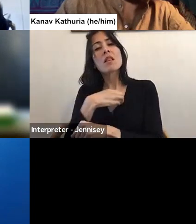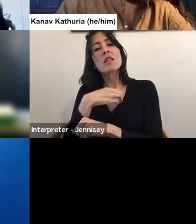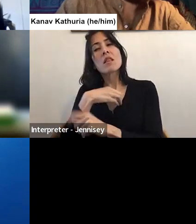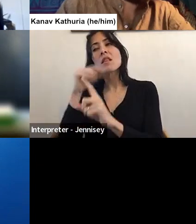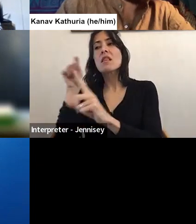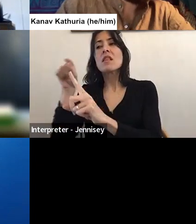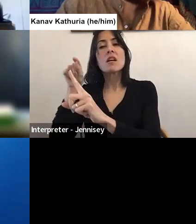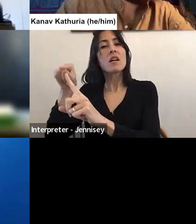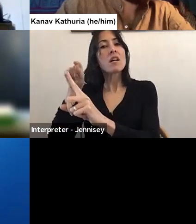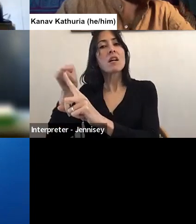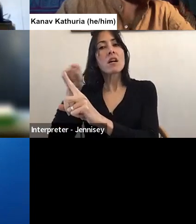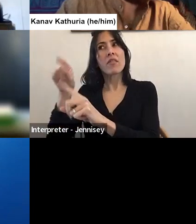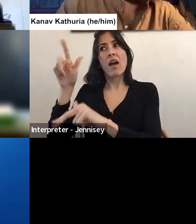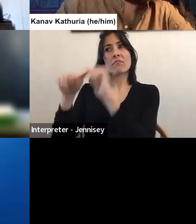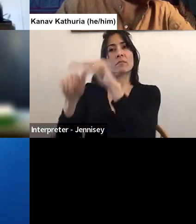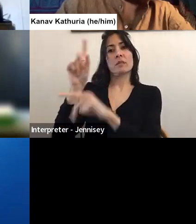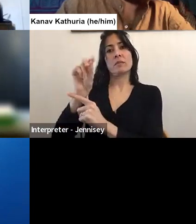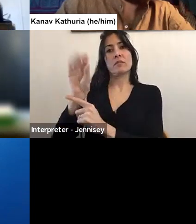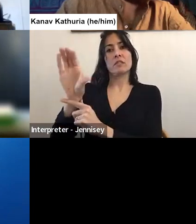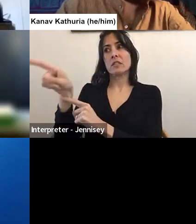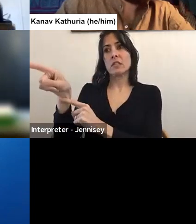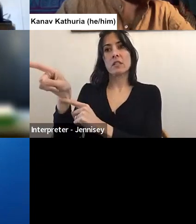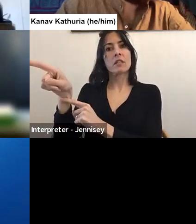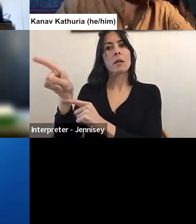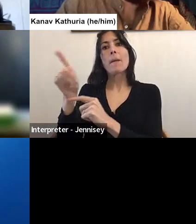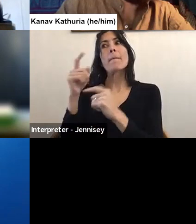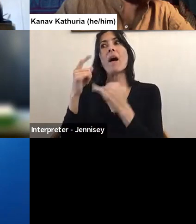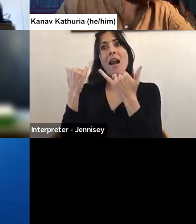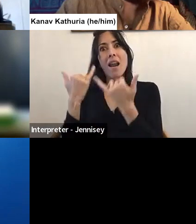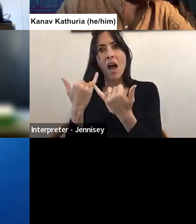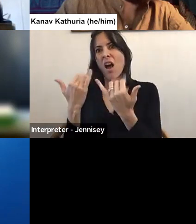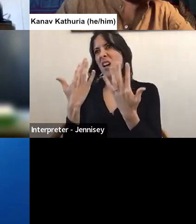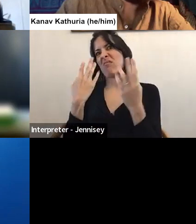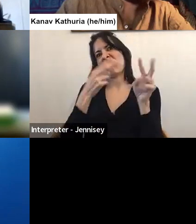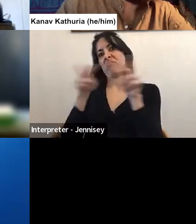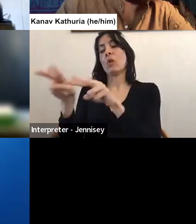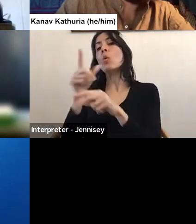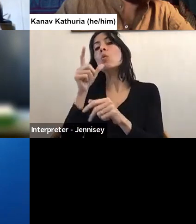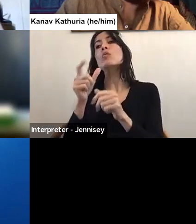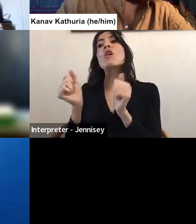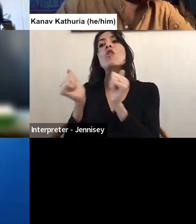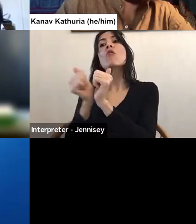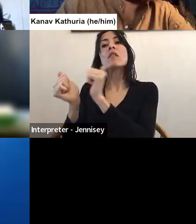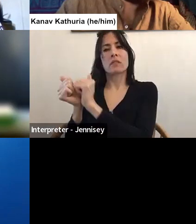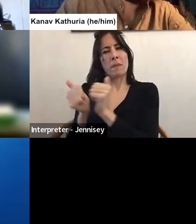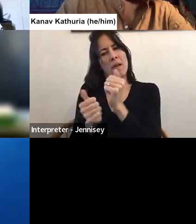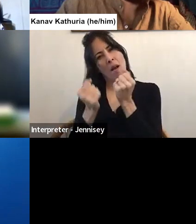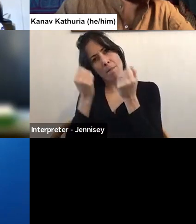say the majority of people that are arrested come from wards 7 and 8, our most impoverished wards in